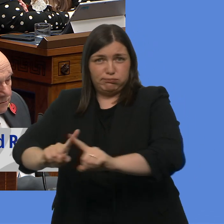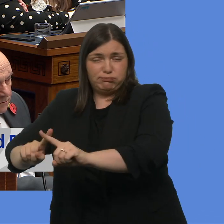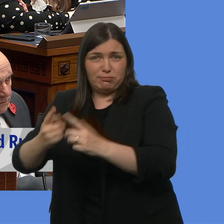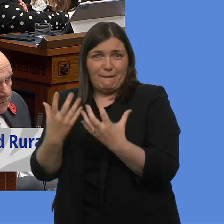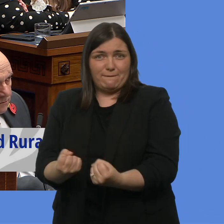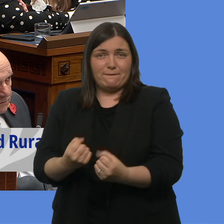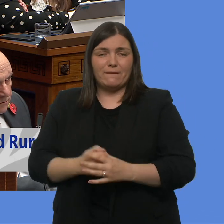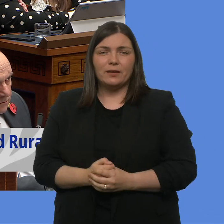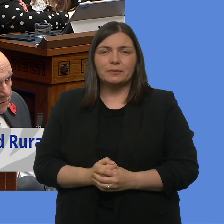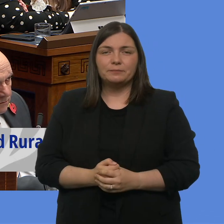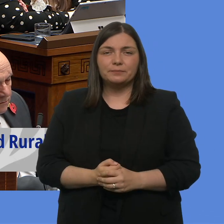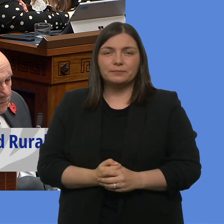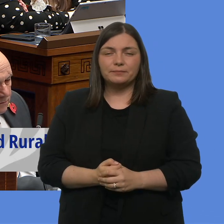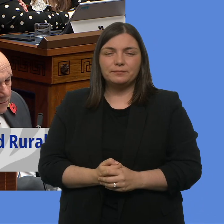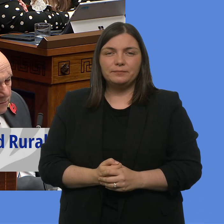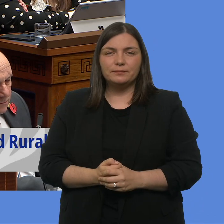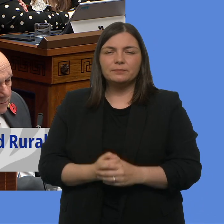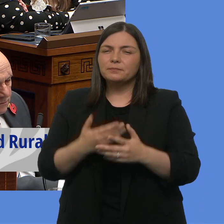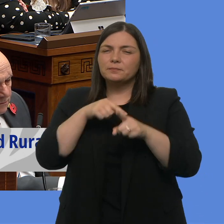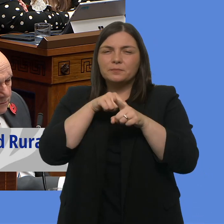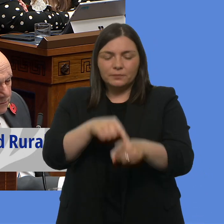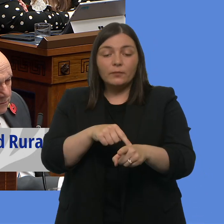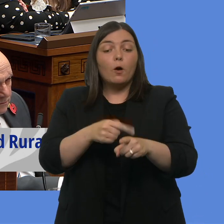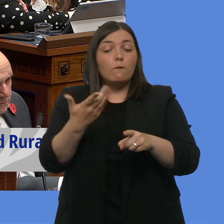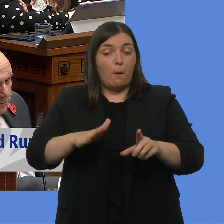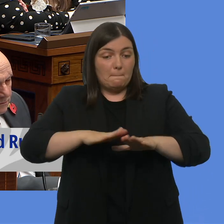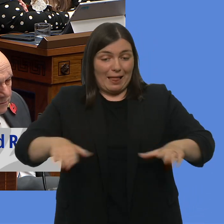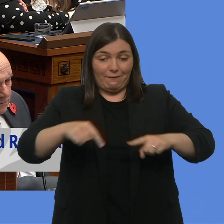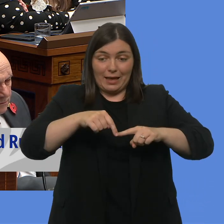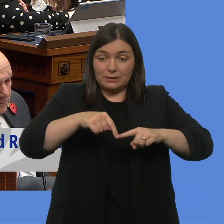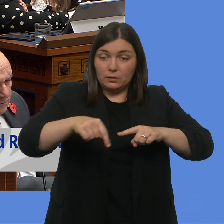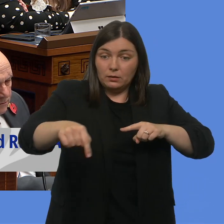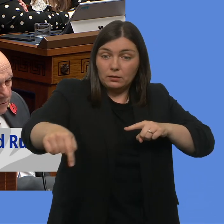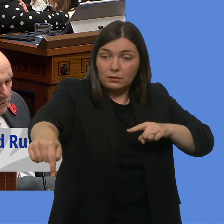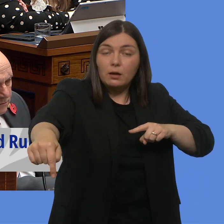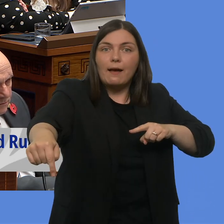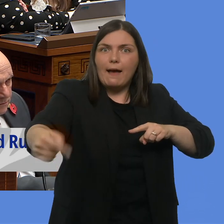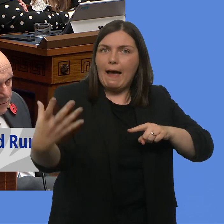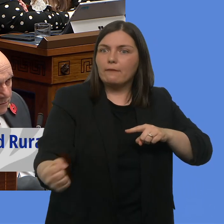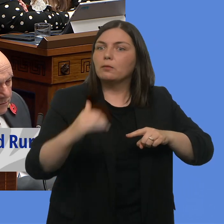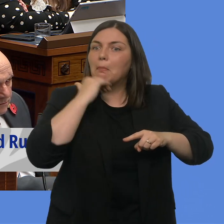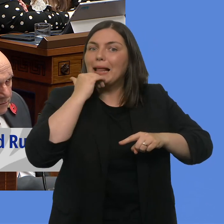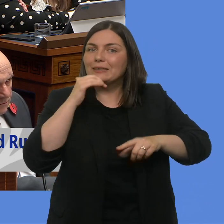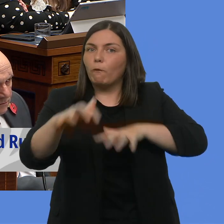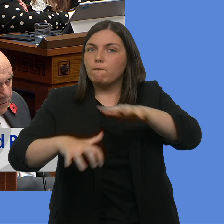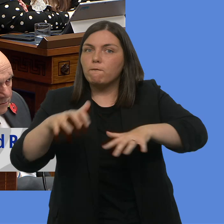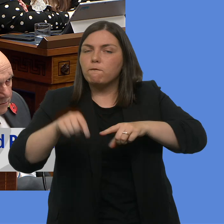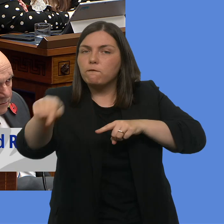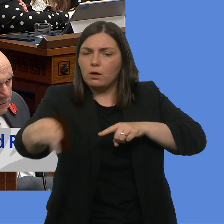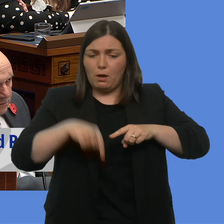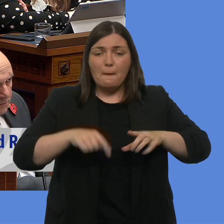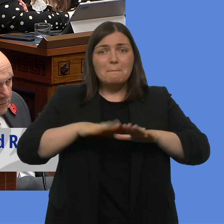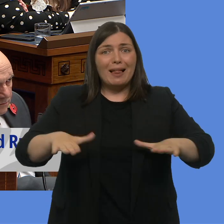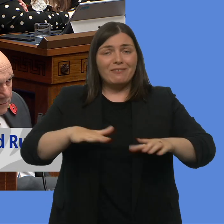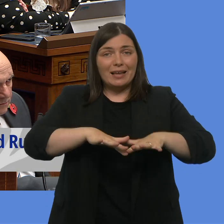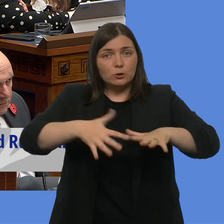high status, again improving as the distance from Belfast increases. Belfast Lough is a special protected area for a range of bird species,